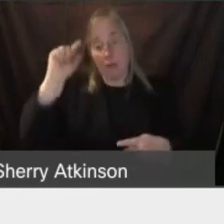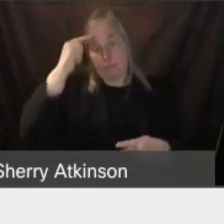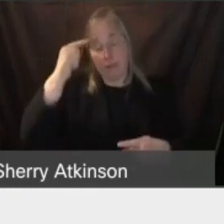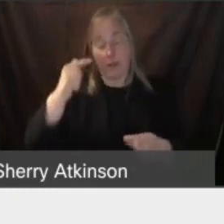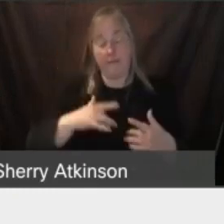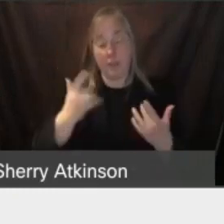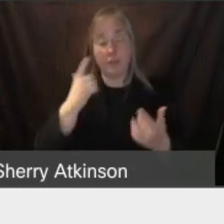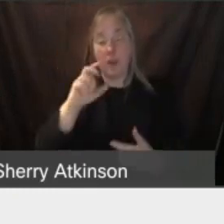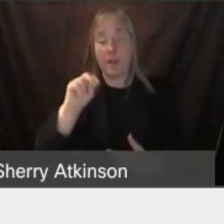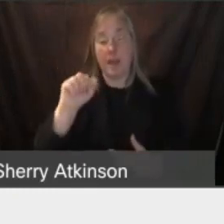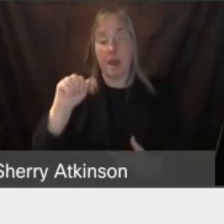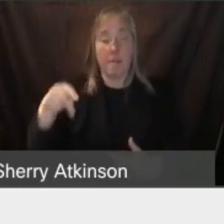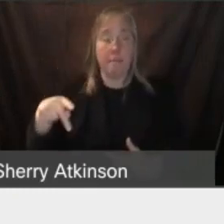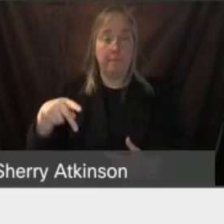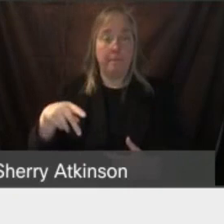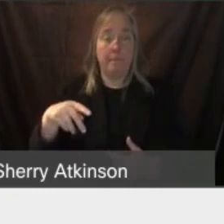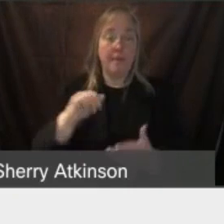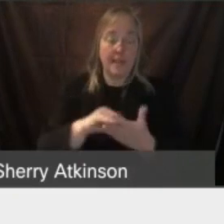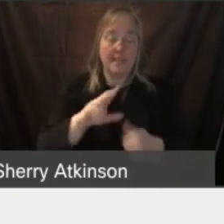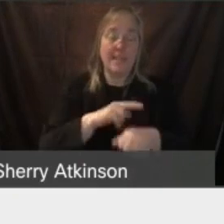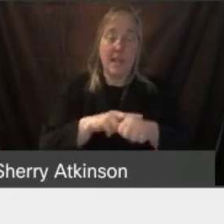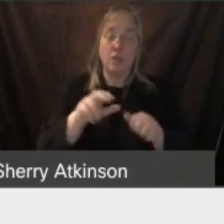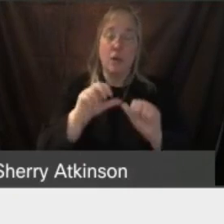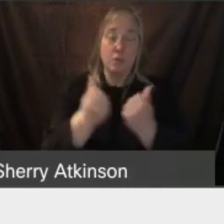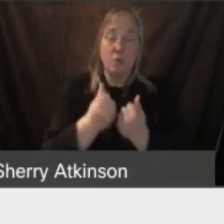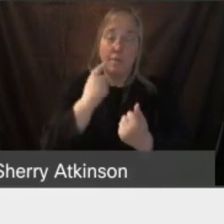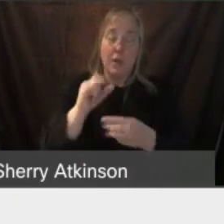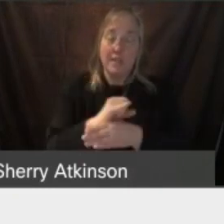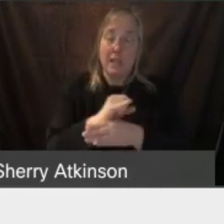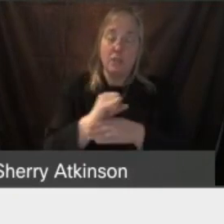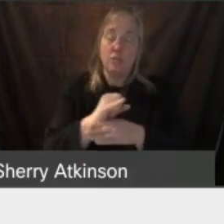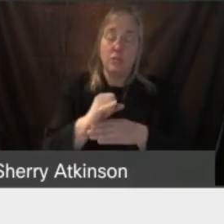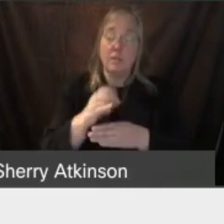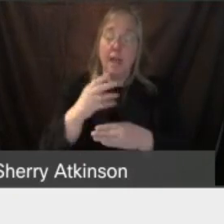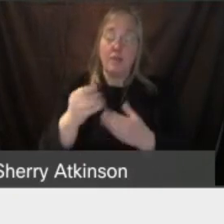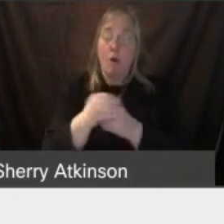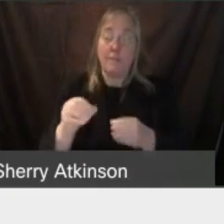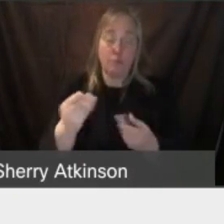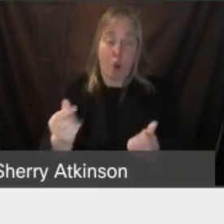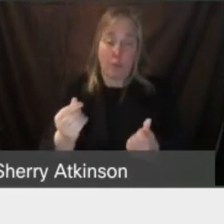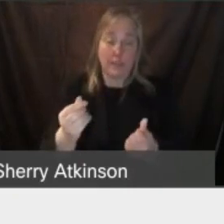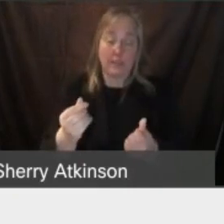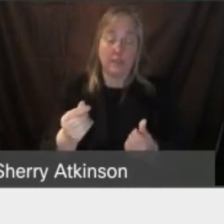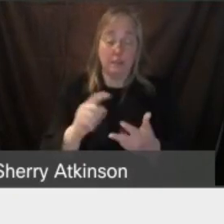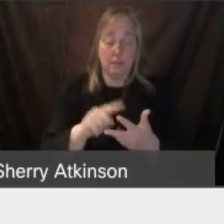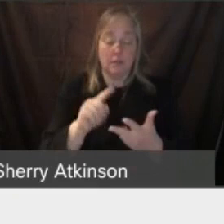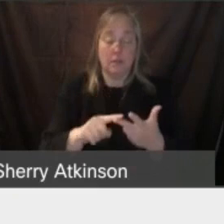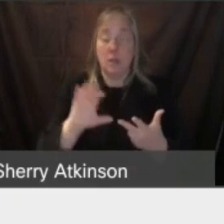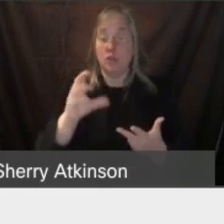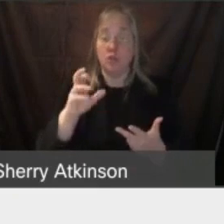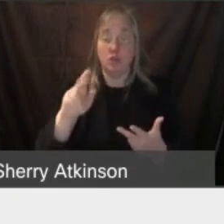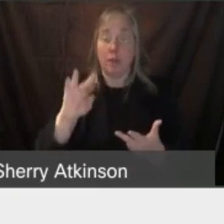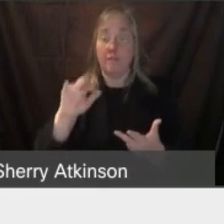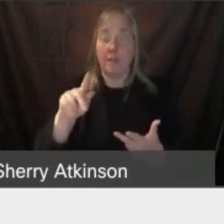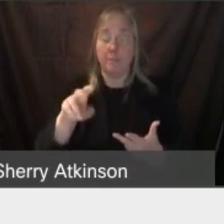NAIOP. It's the National Association for Industrial and Office Properties. Chuck Phillips, Howard